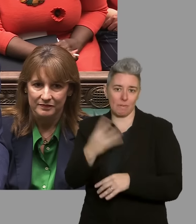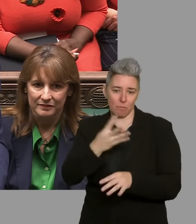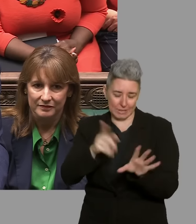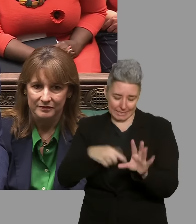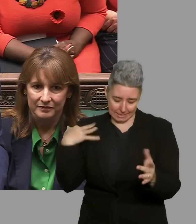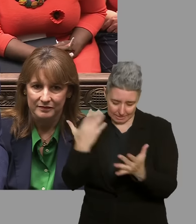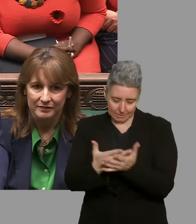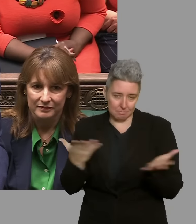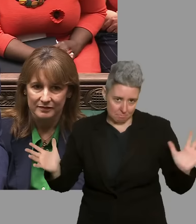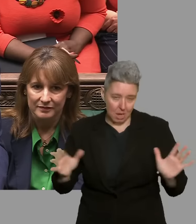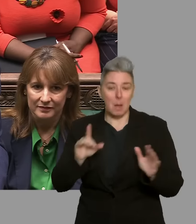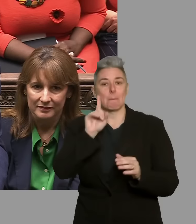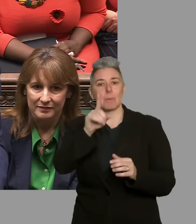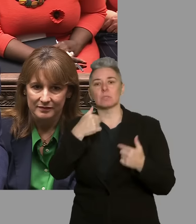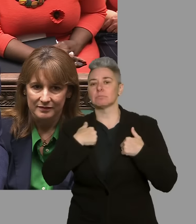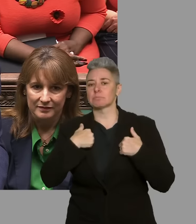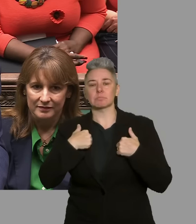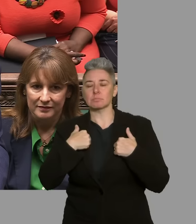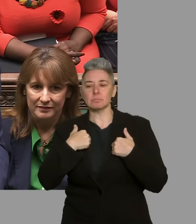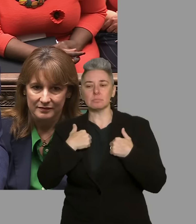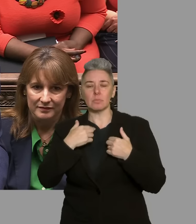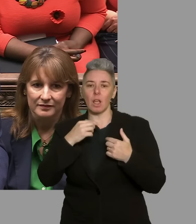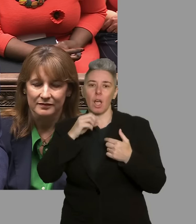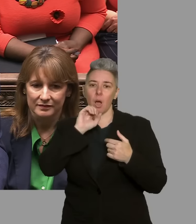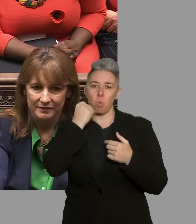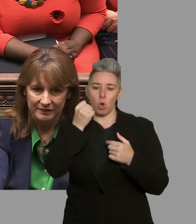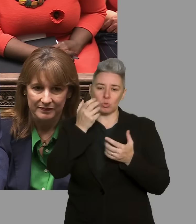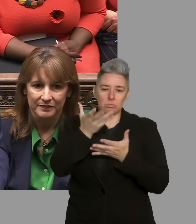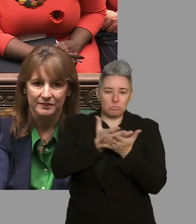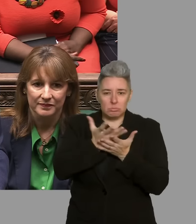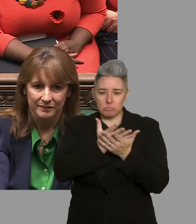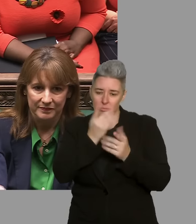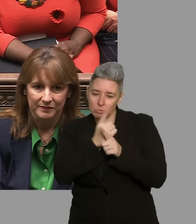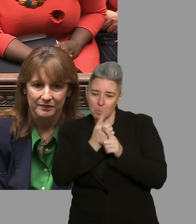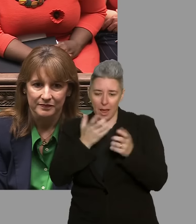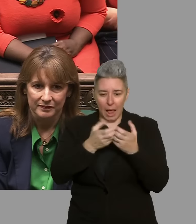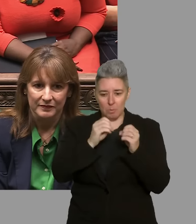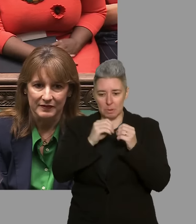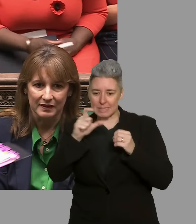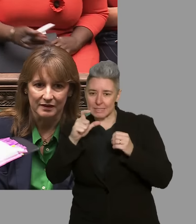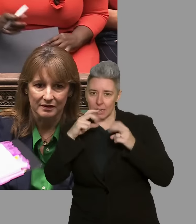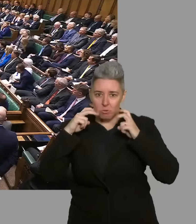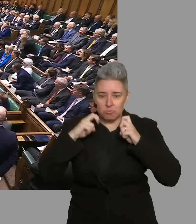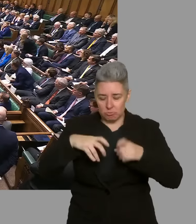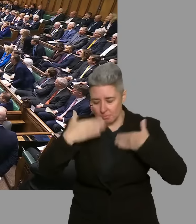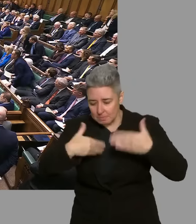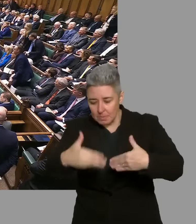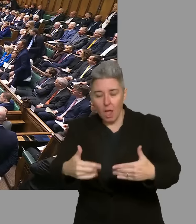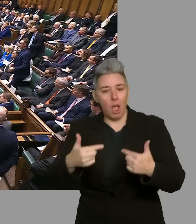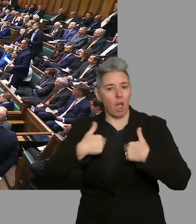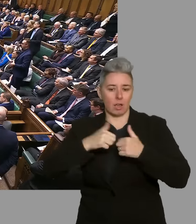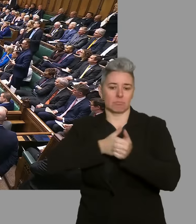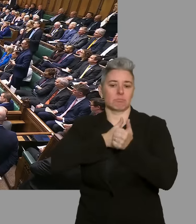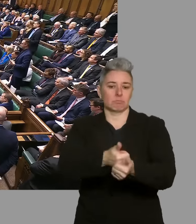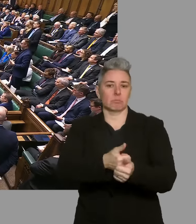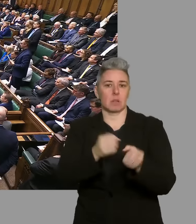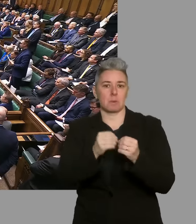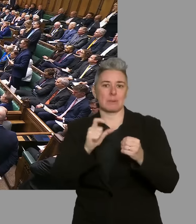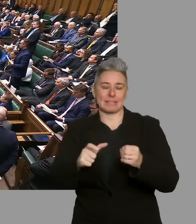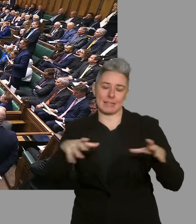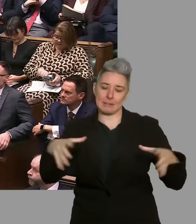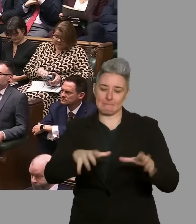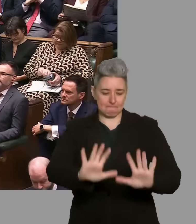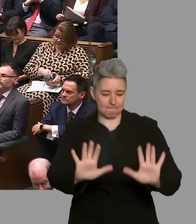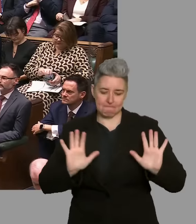the individual runnings of the BBC. I'm a strong supporter of the BBC in the terms I've already set out. Durham Puffy. Thank you.